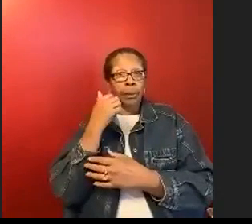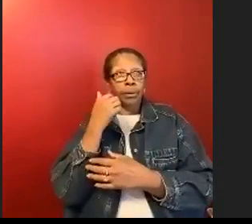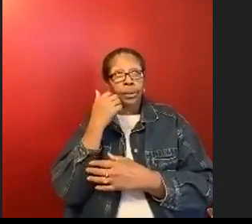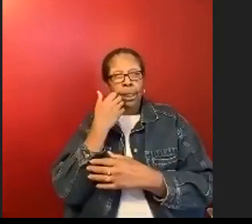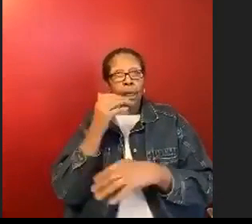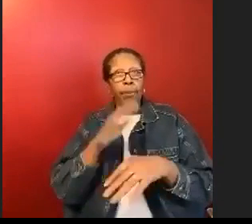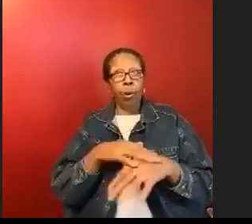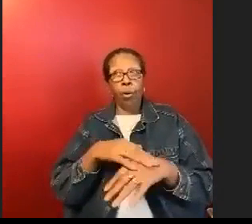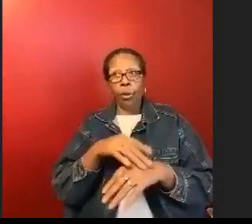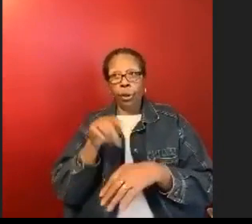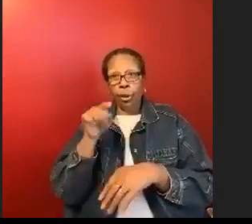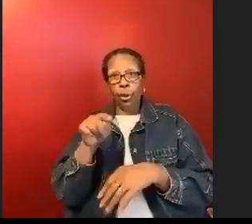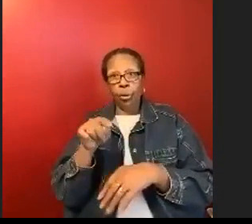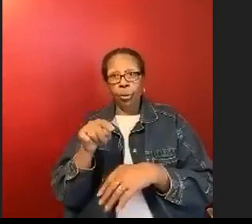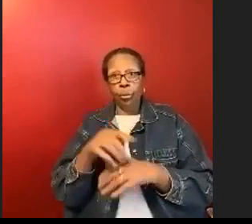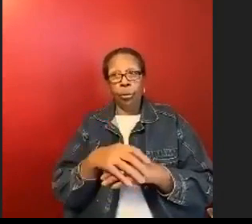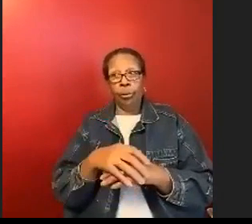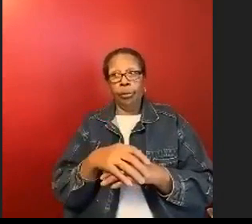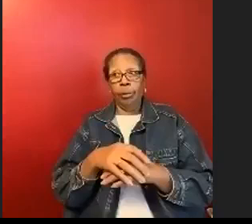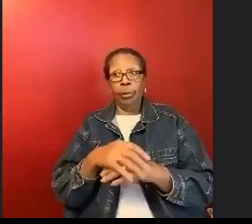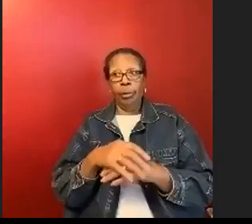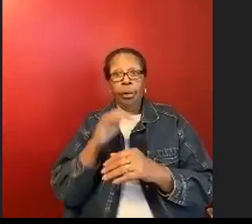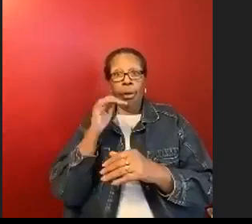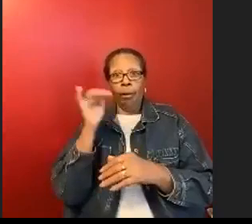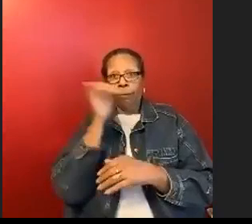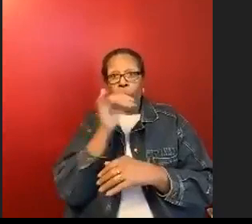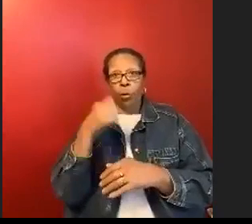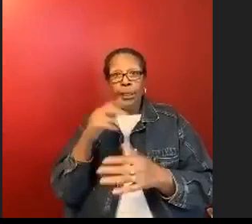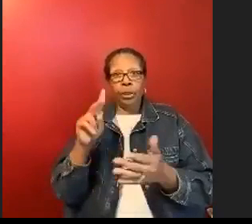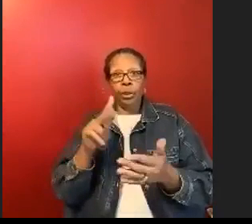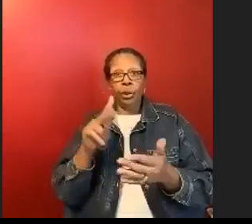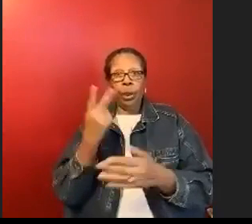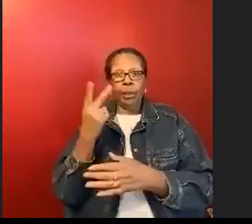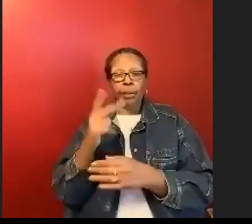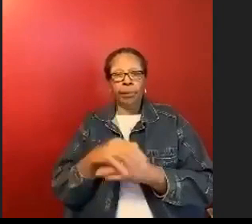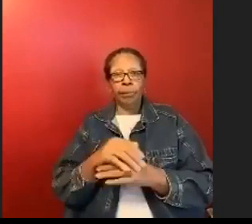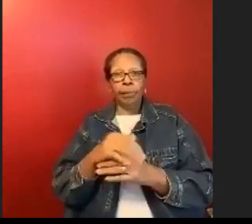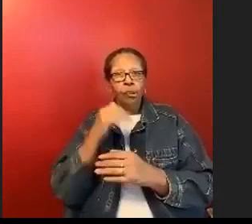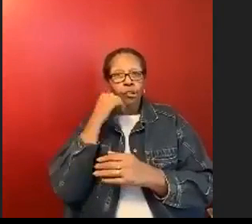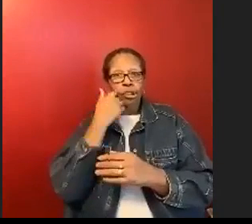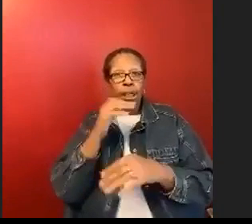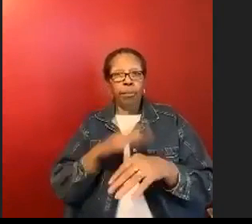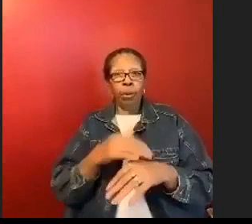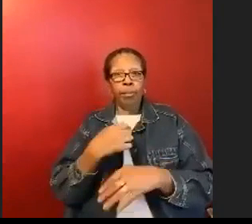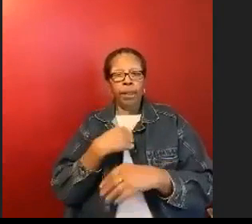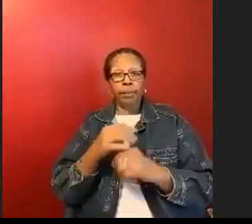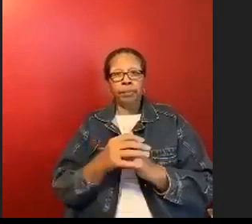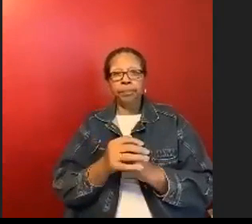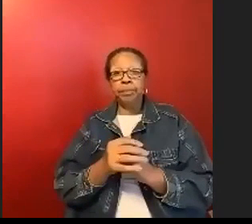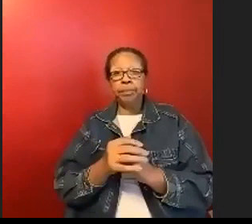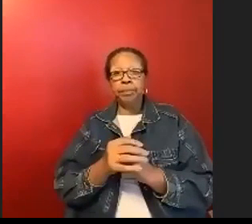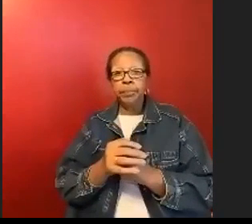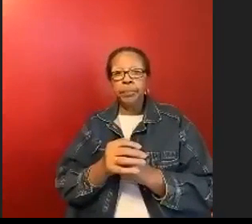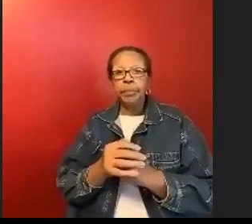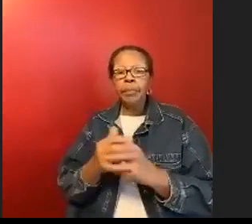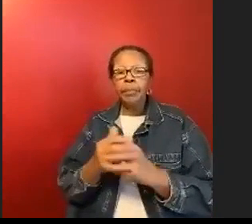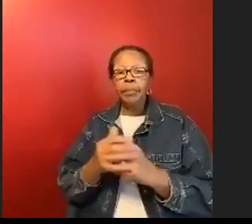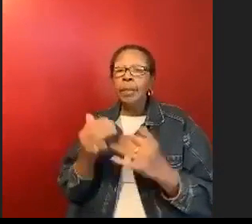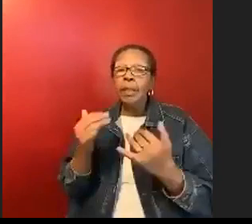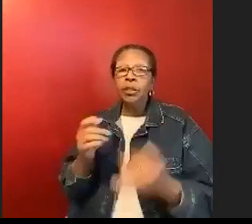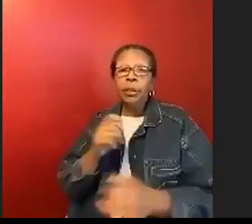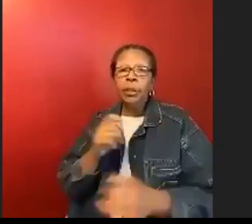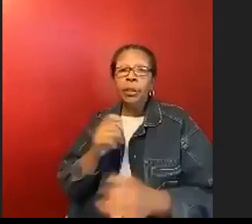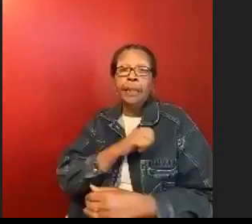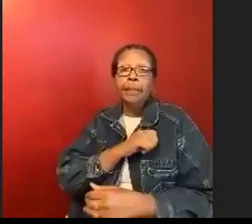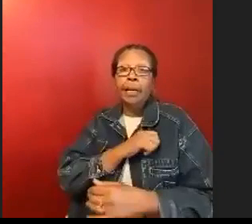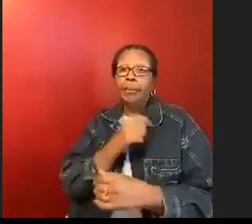says this and he does not believe. He declares, I will not believe because his faith